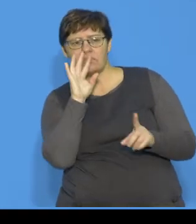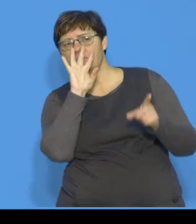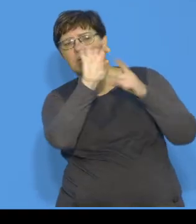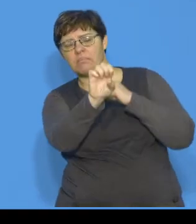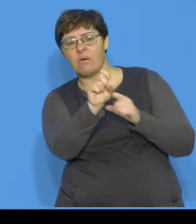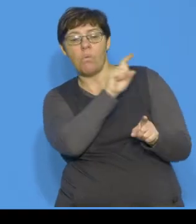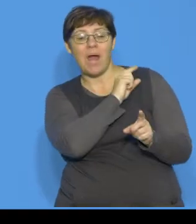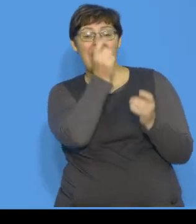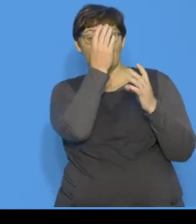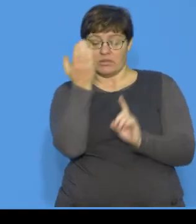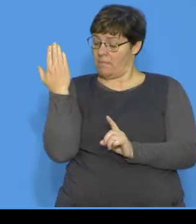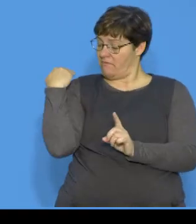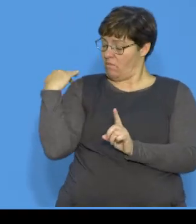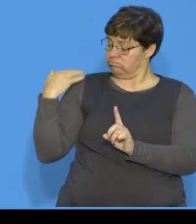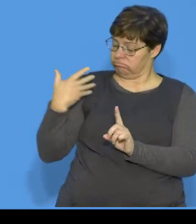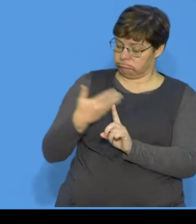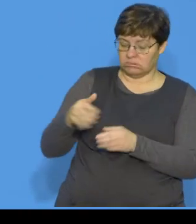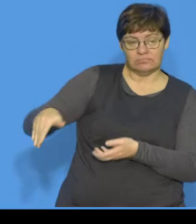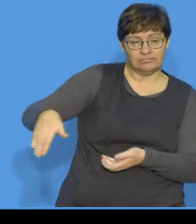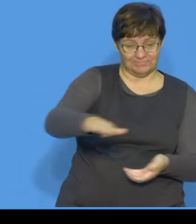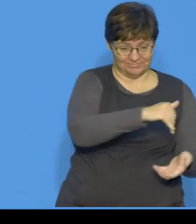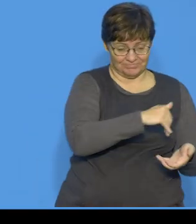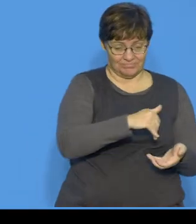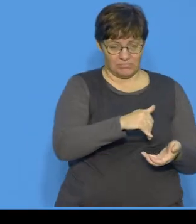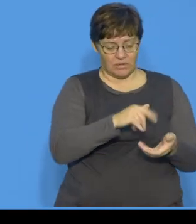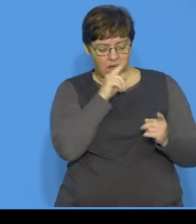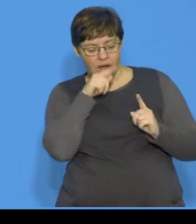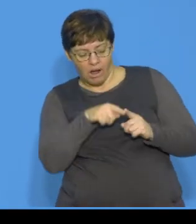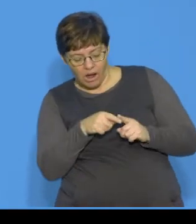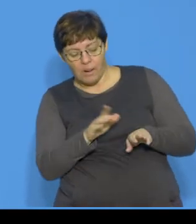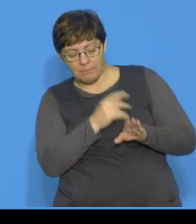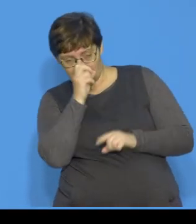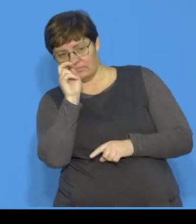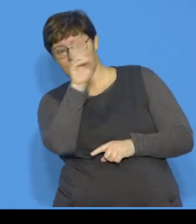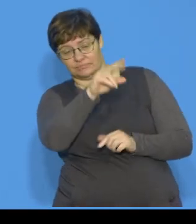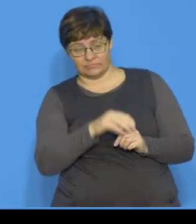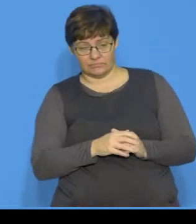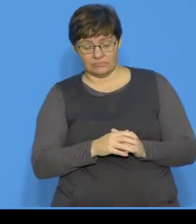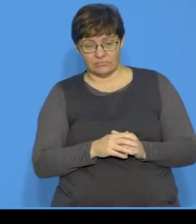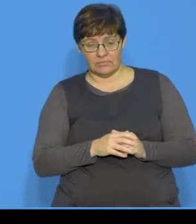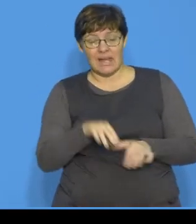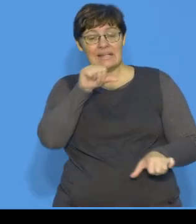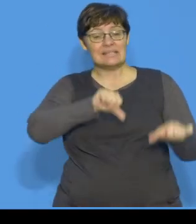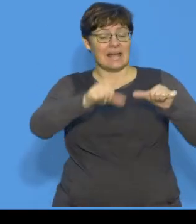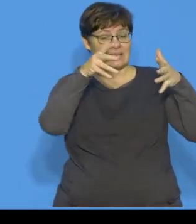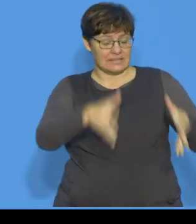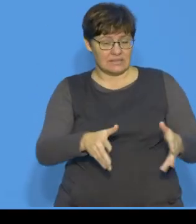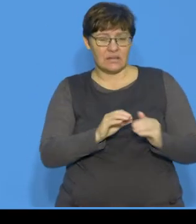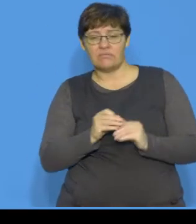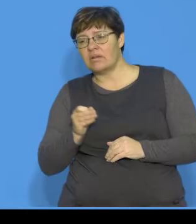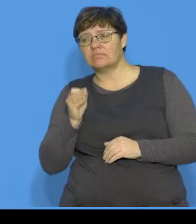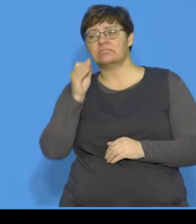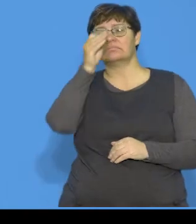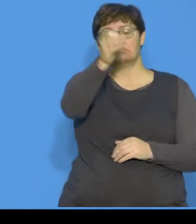in the past. And scientists have said that going right forward to the year